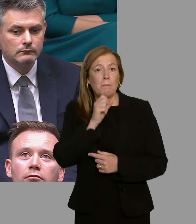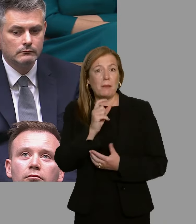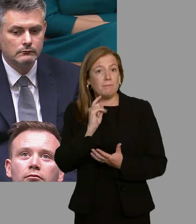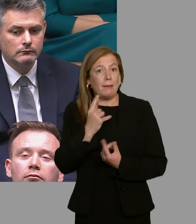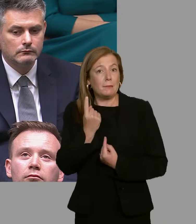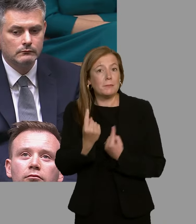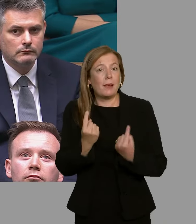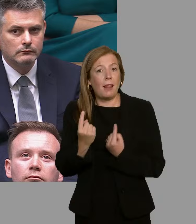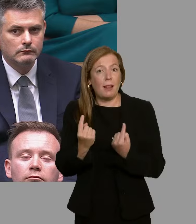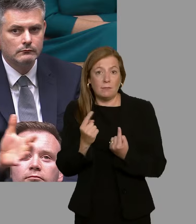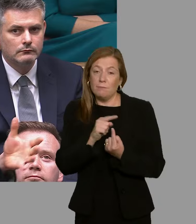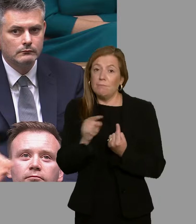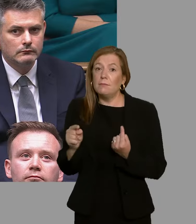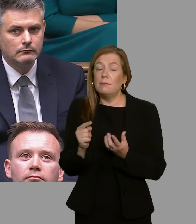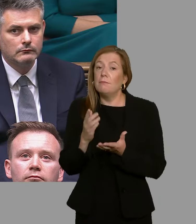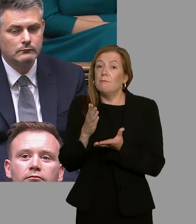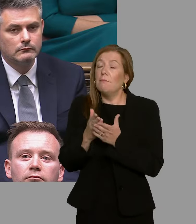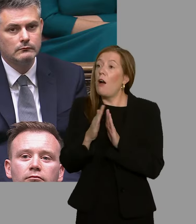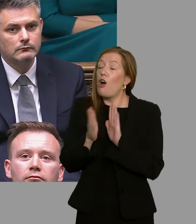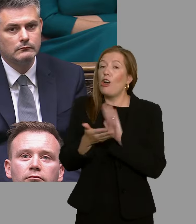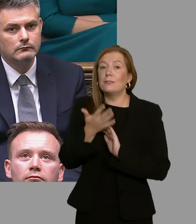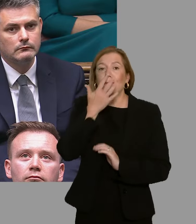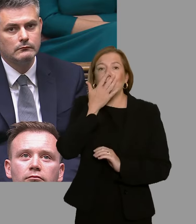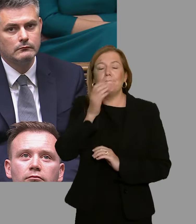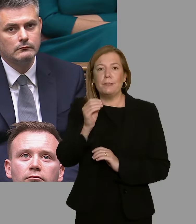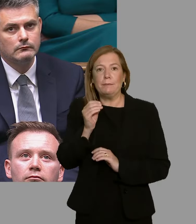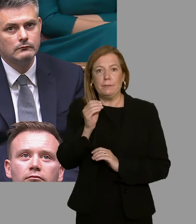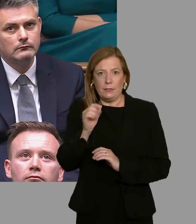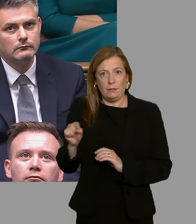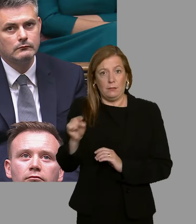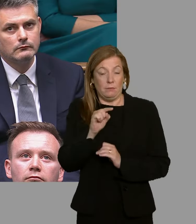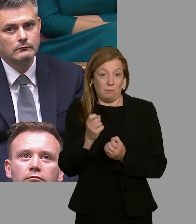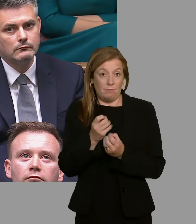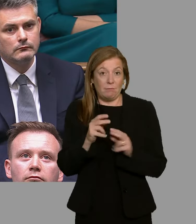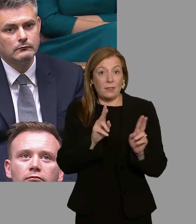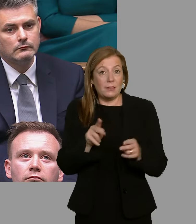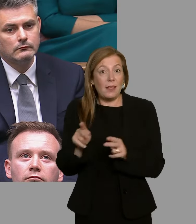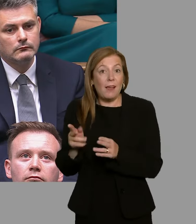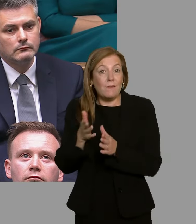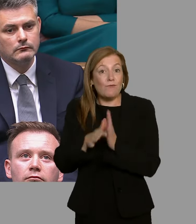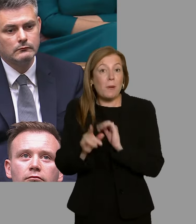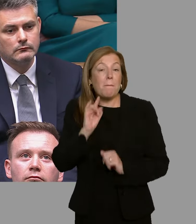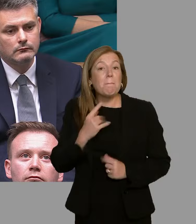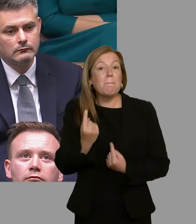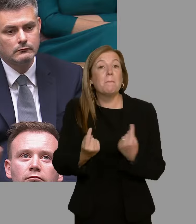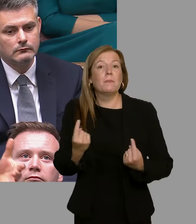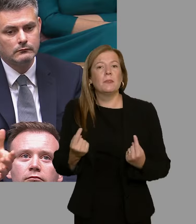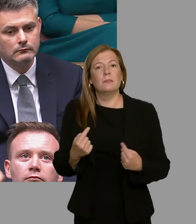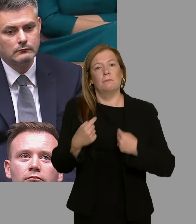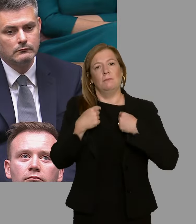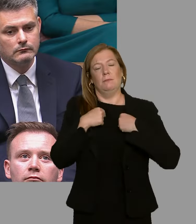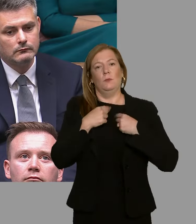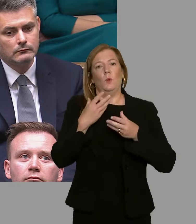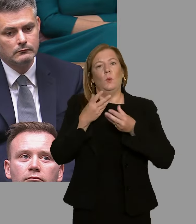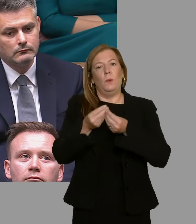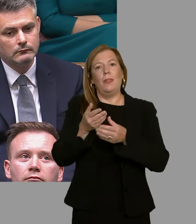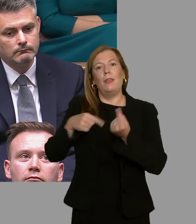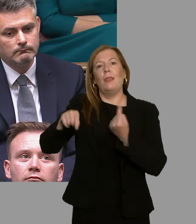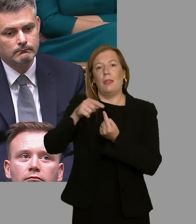raise awareness about the fantastic groups who offer support for men in the most difficult circumstances. Will the Prime Minister use